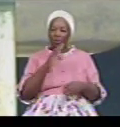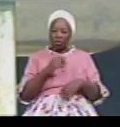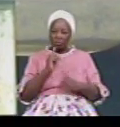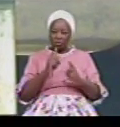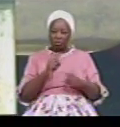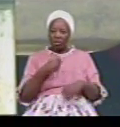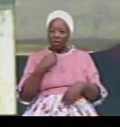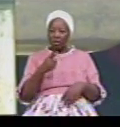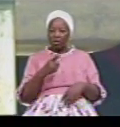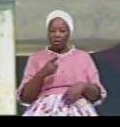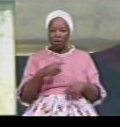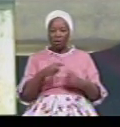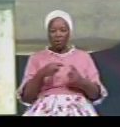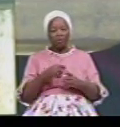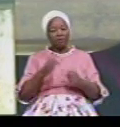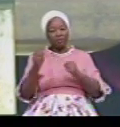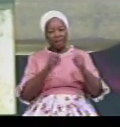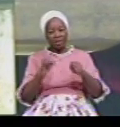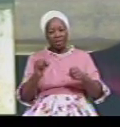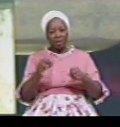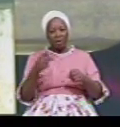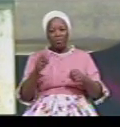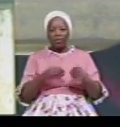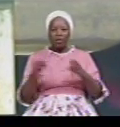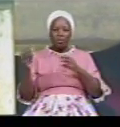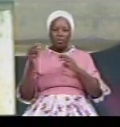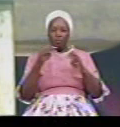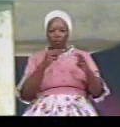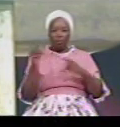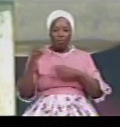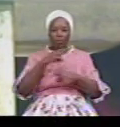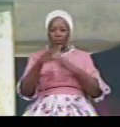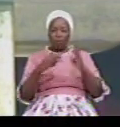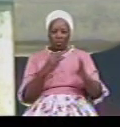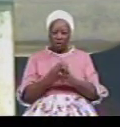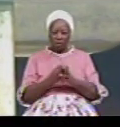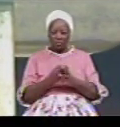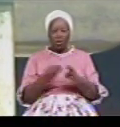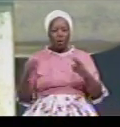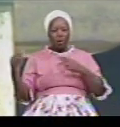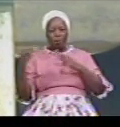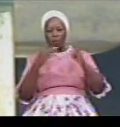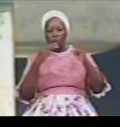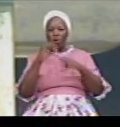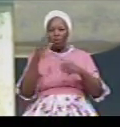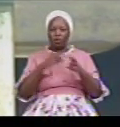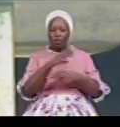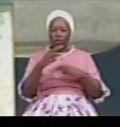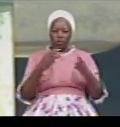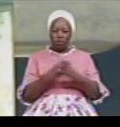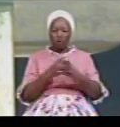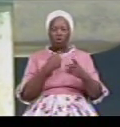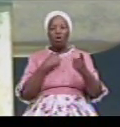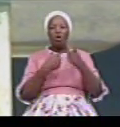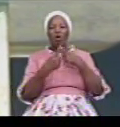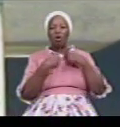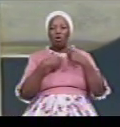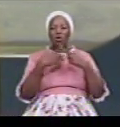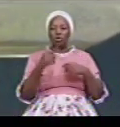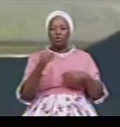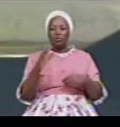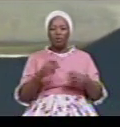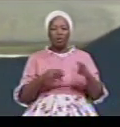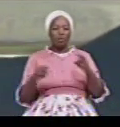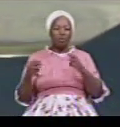world, war of the world, lust of the world,